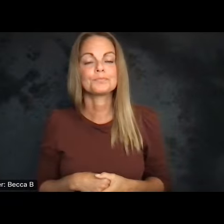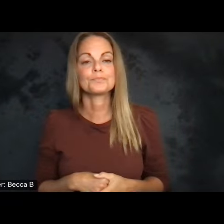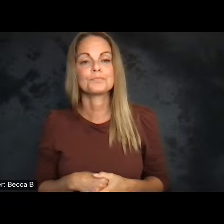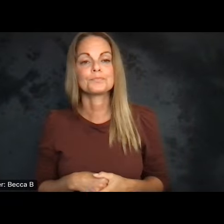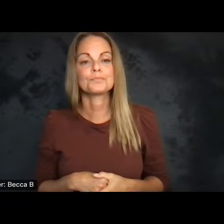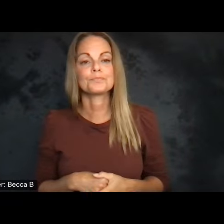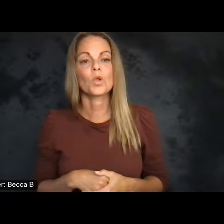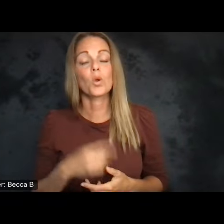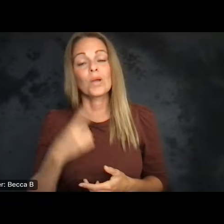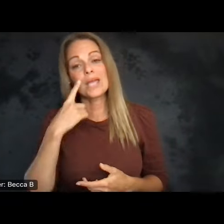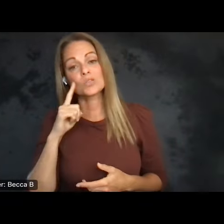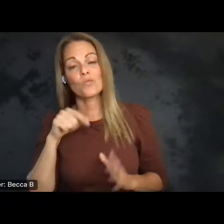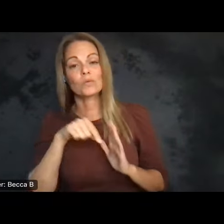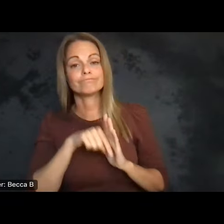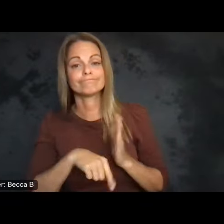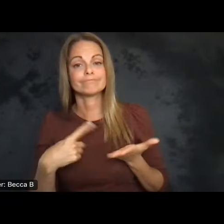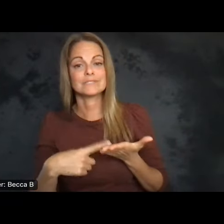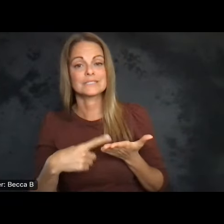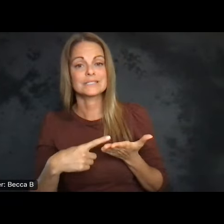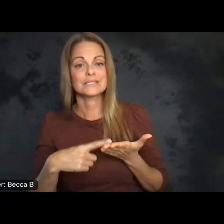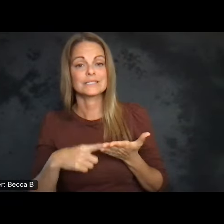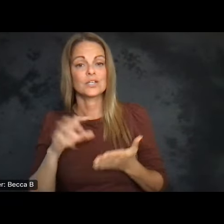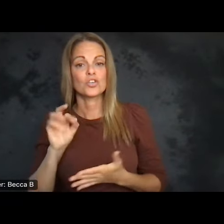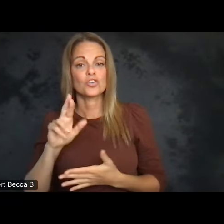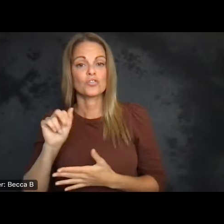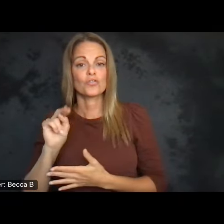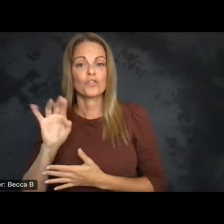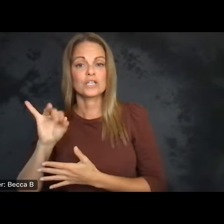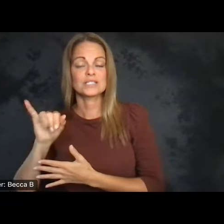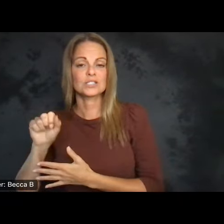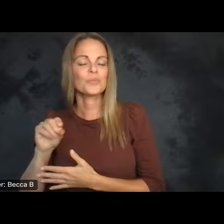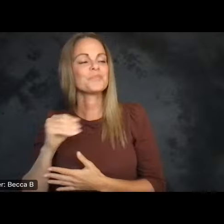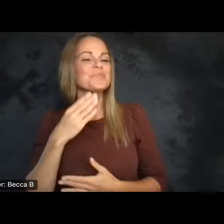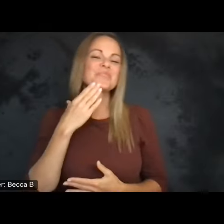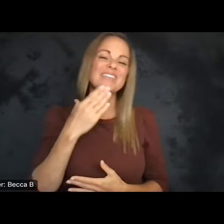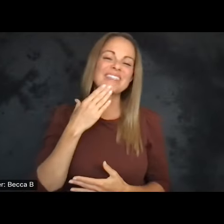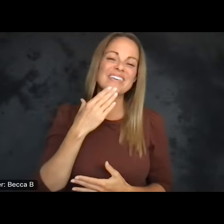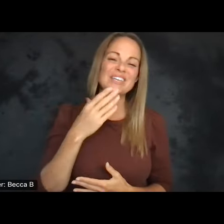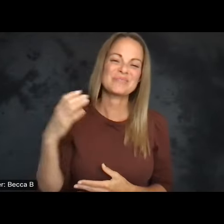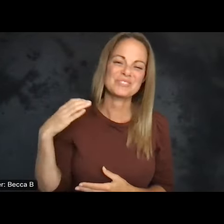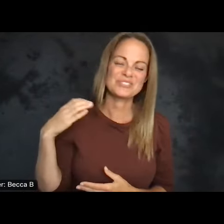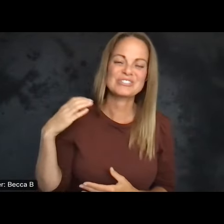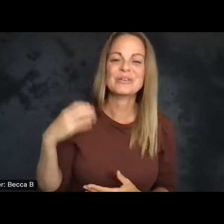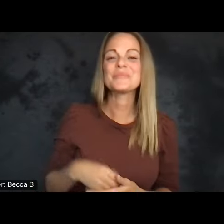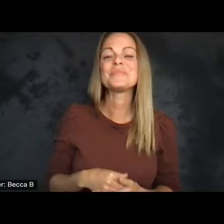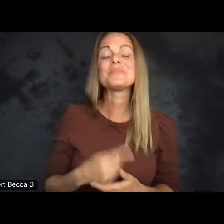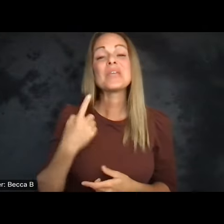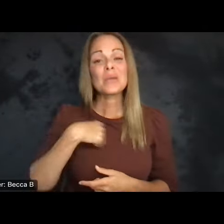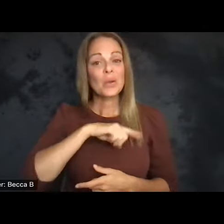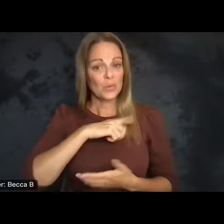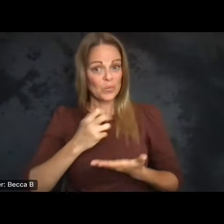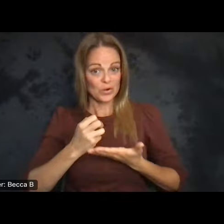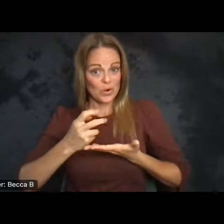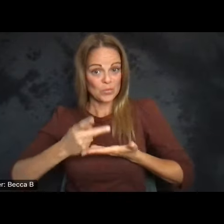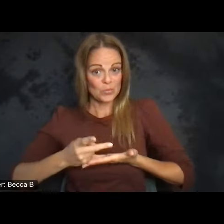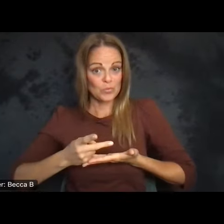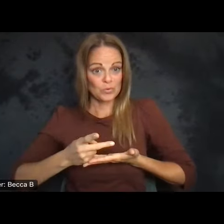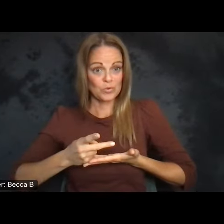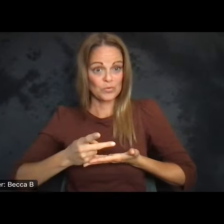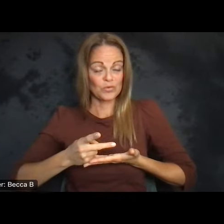For further discussion, Senator Francisco. Thank you, Mr. Chair. So we are, though, approving